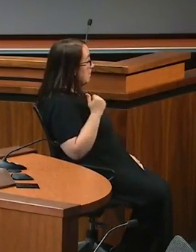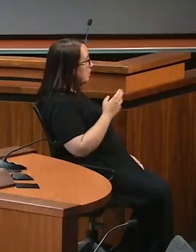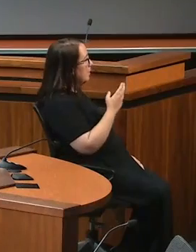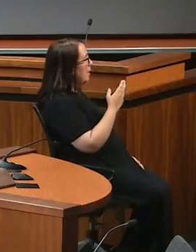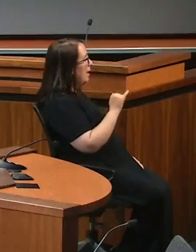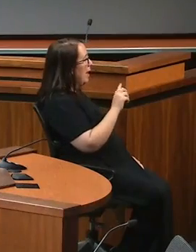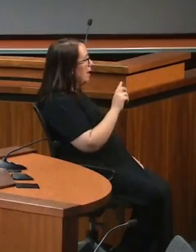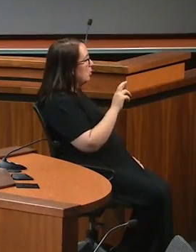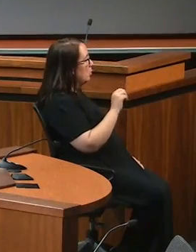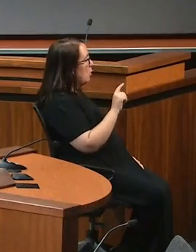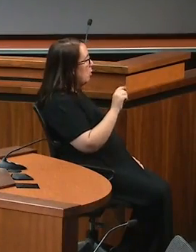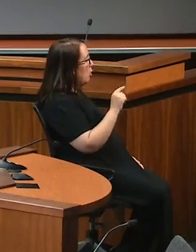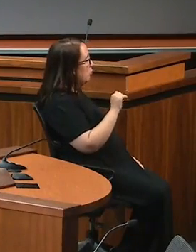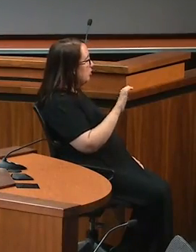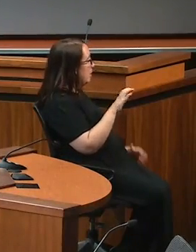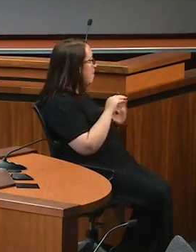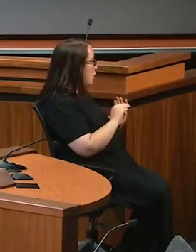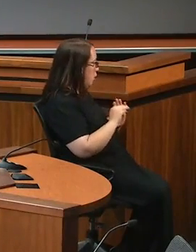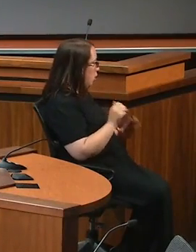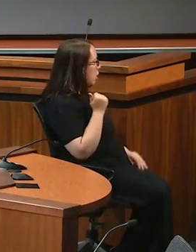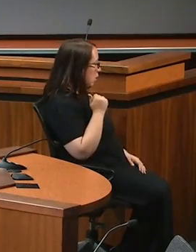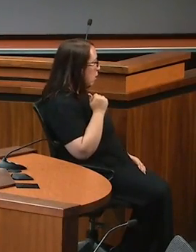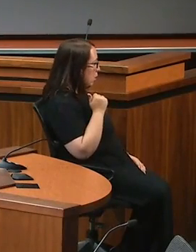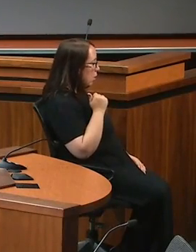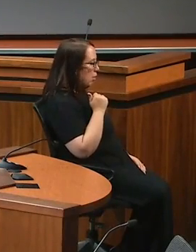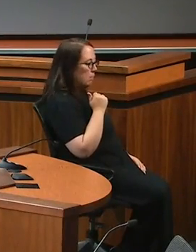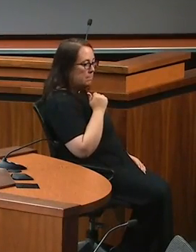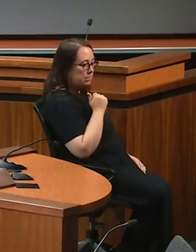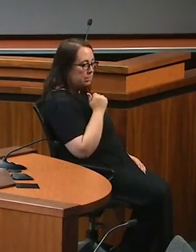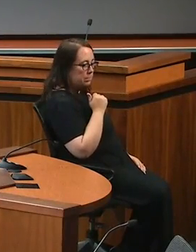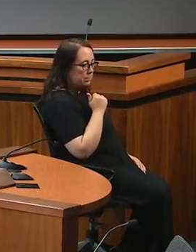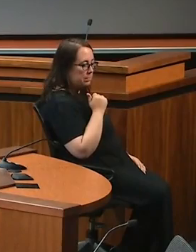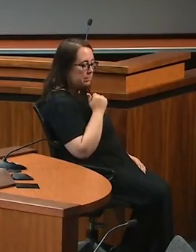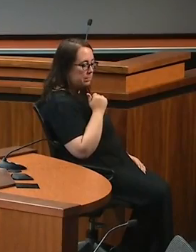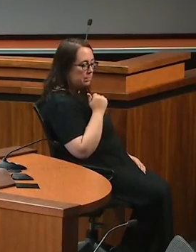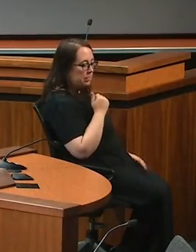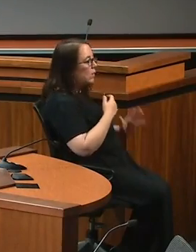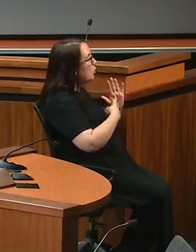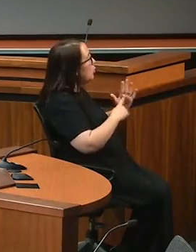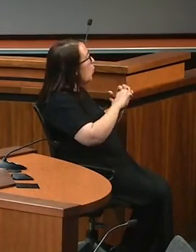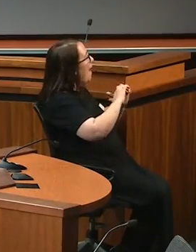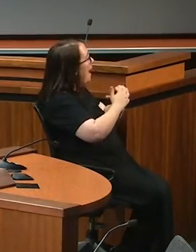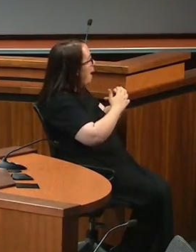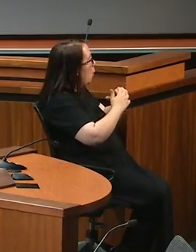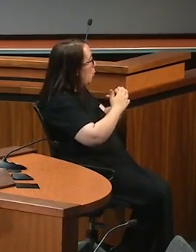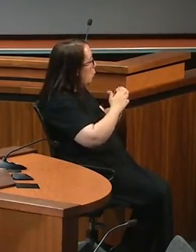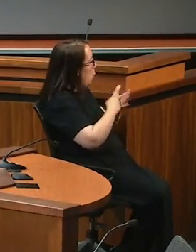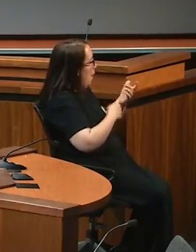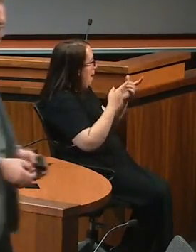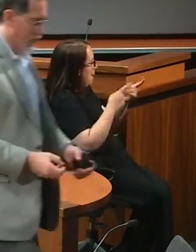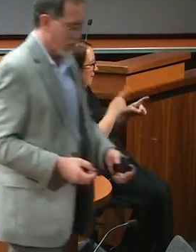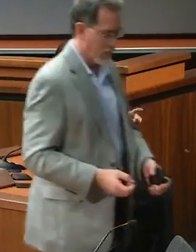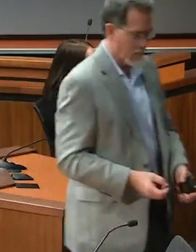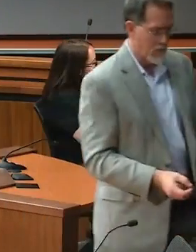hydrologic model that would show how the streams reacted during any